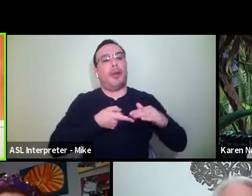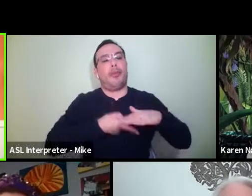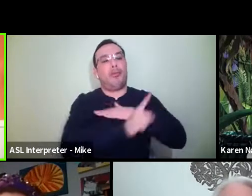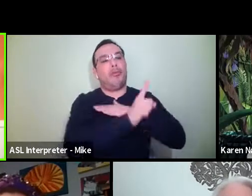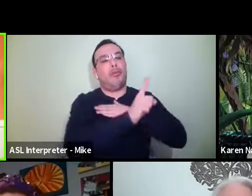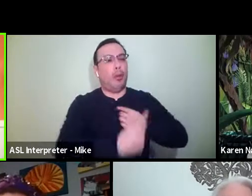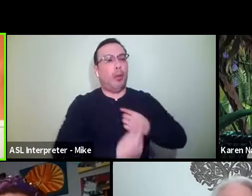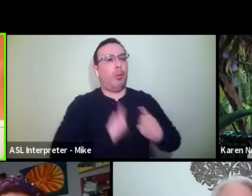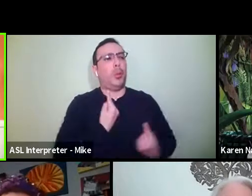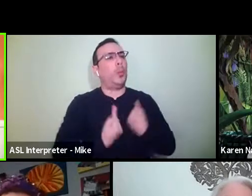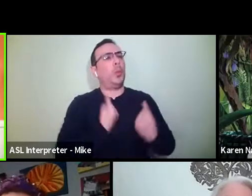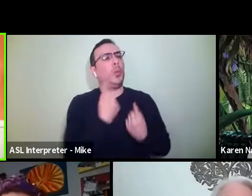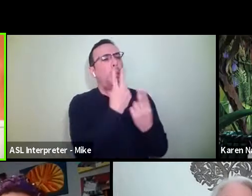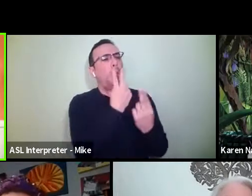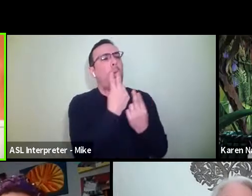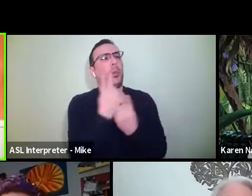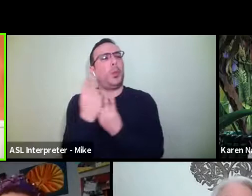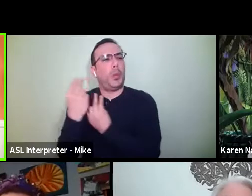it comes back to